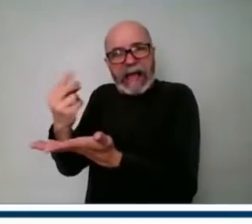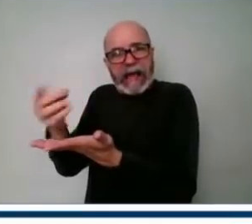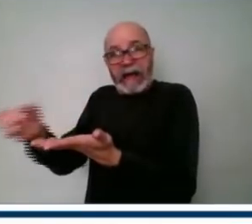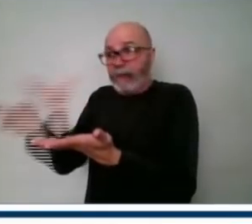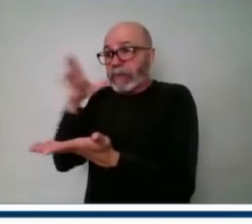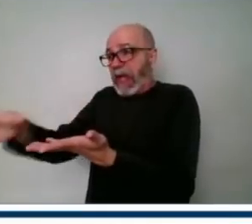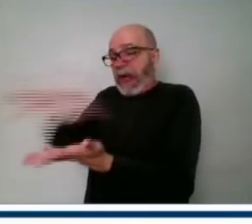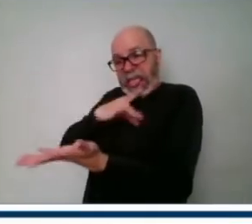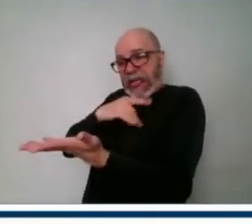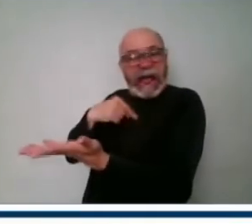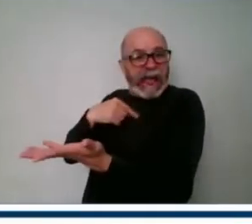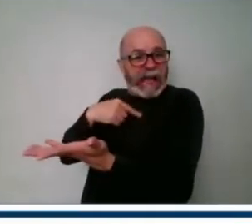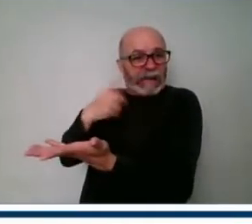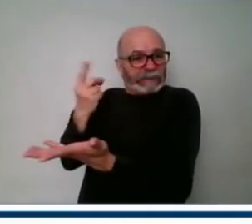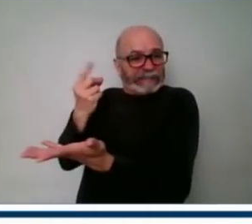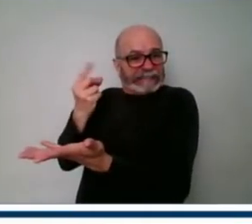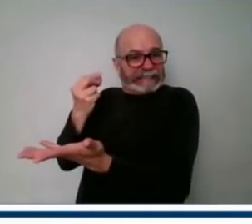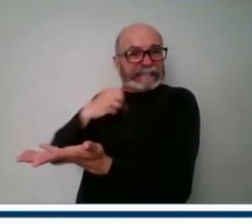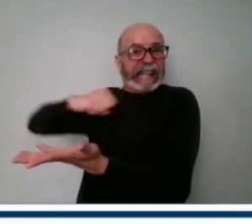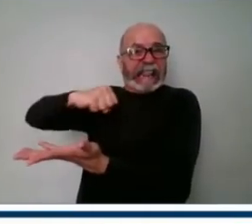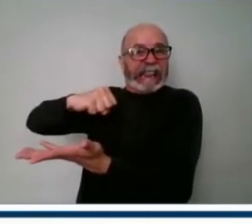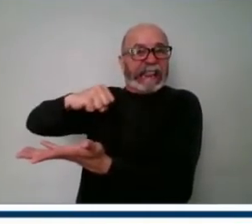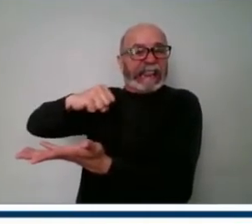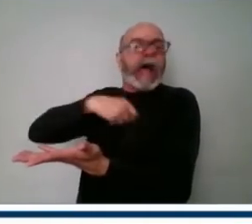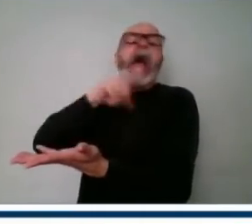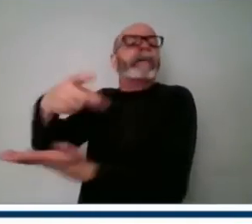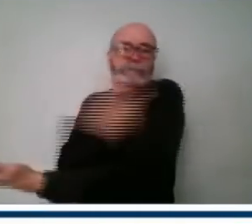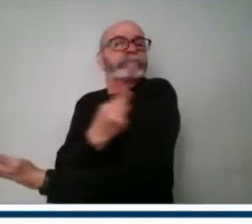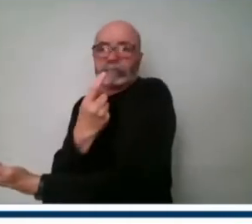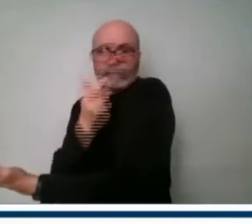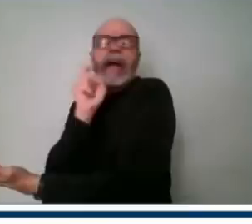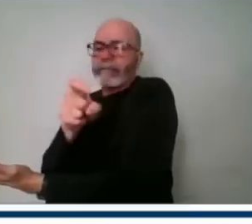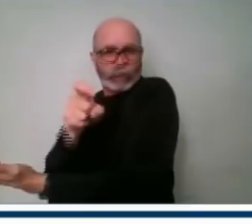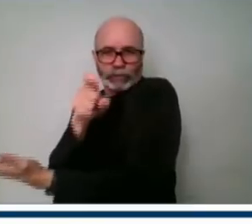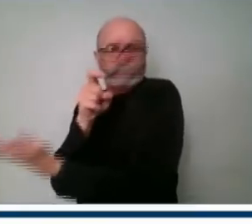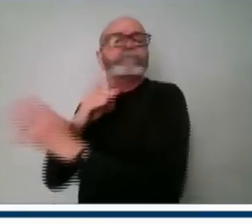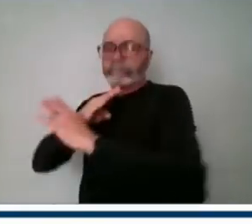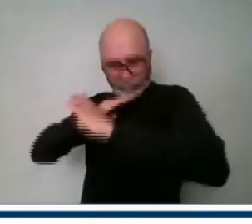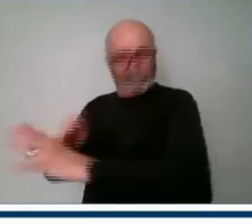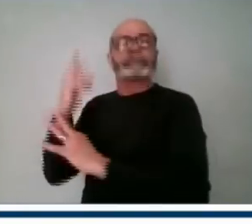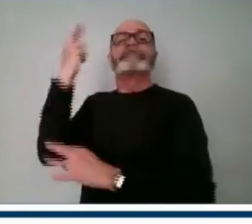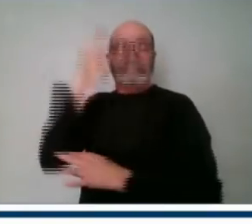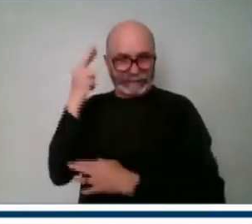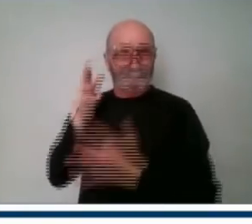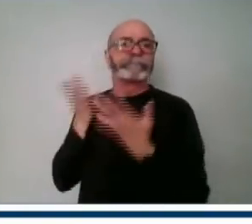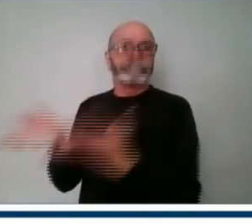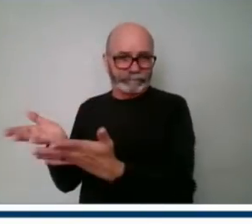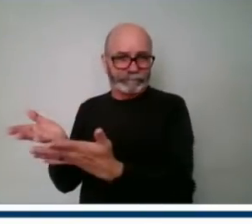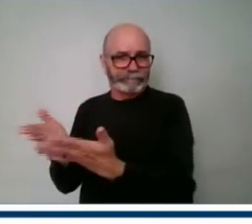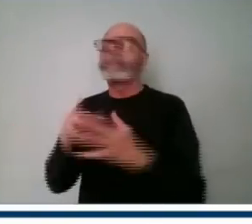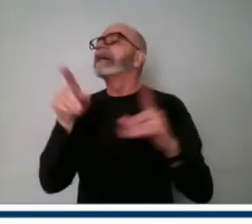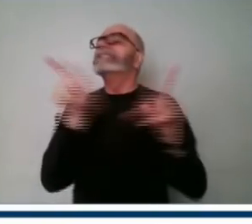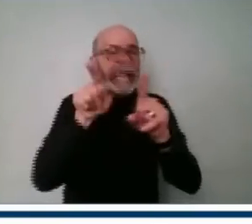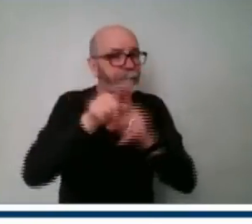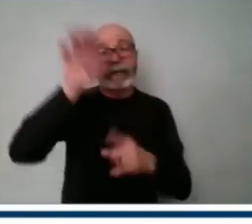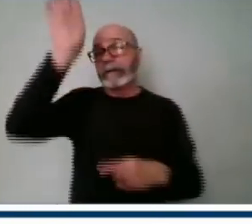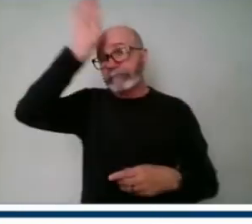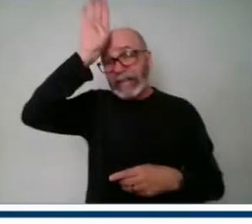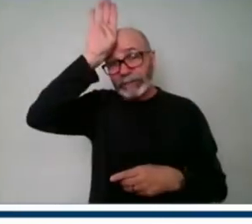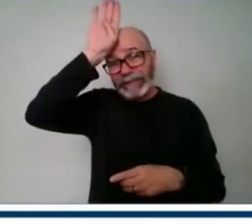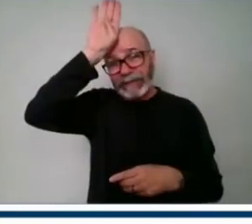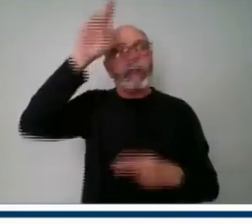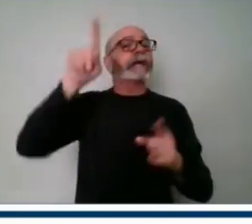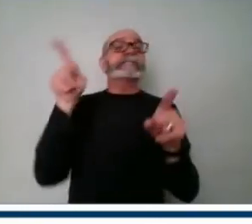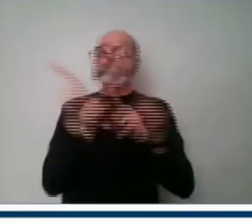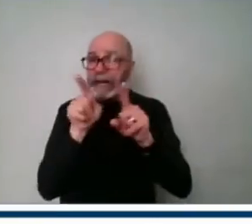we've done with medical first responders, the subset of firefighters and paramedics. We're not saying we're